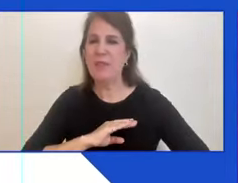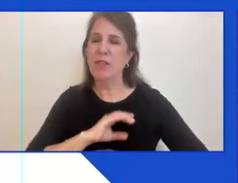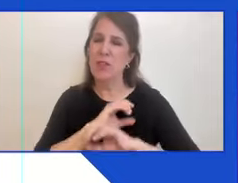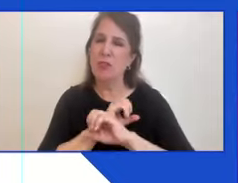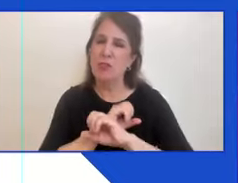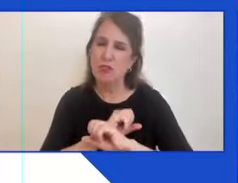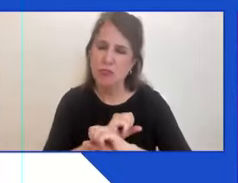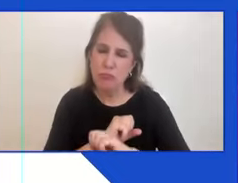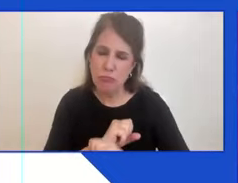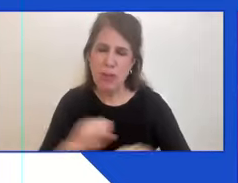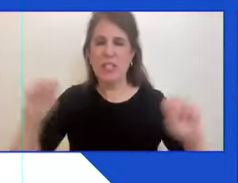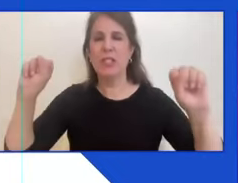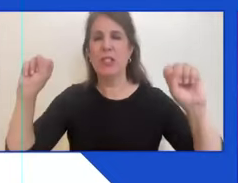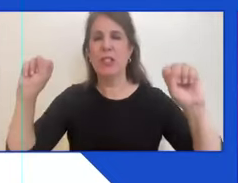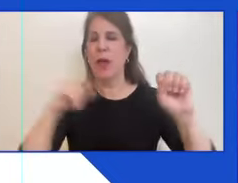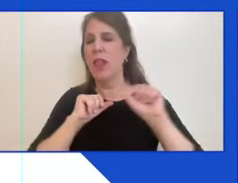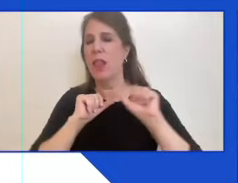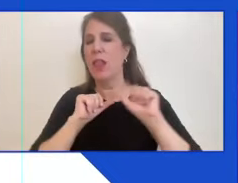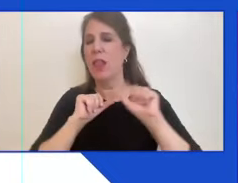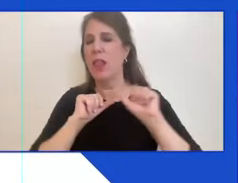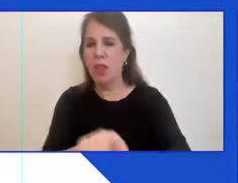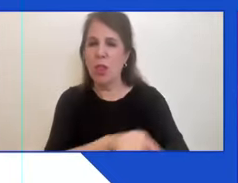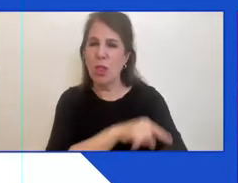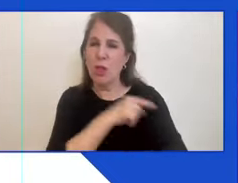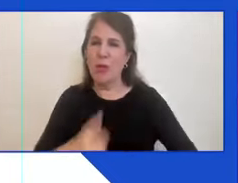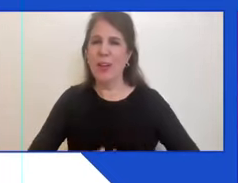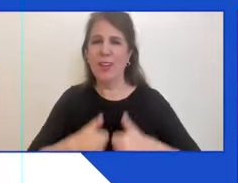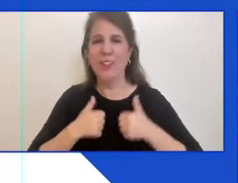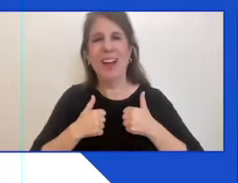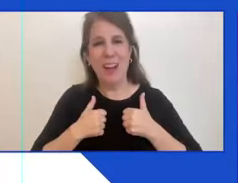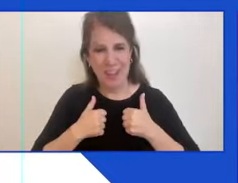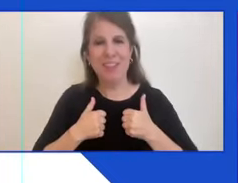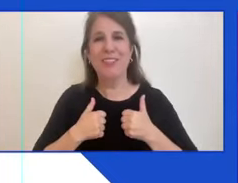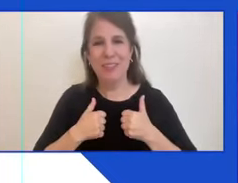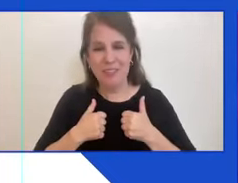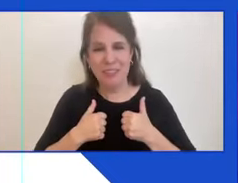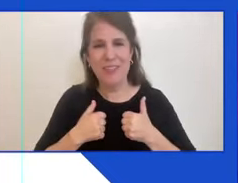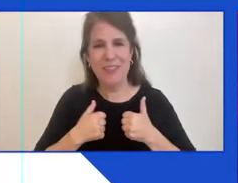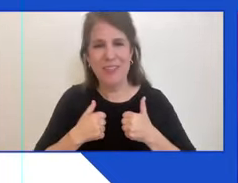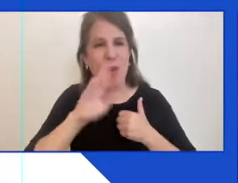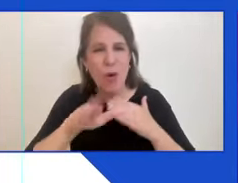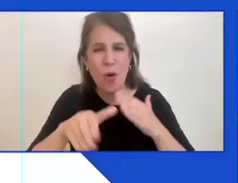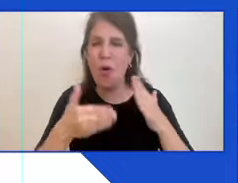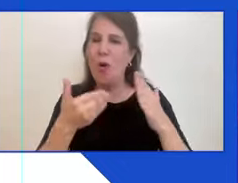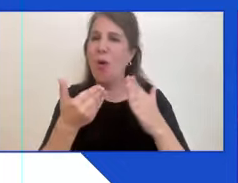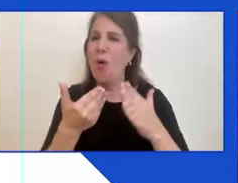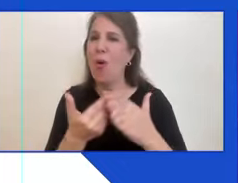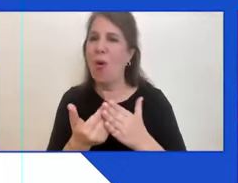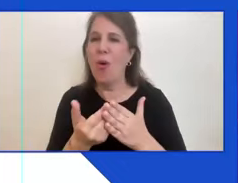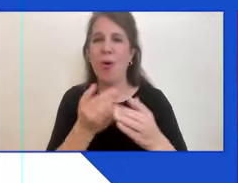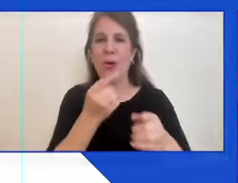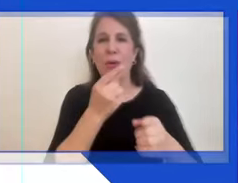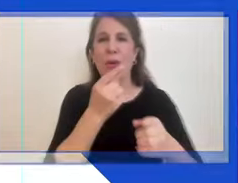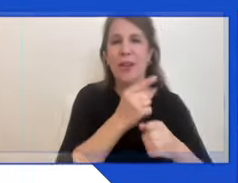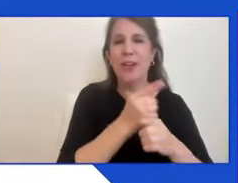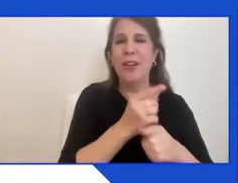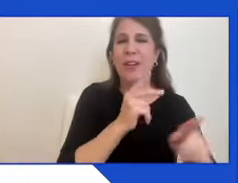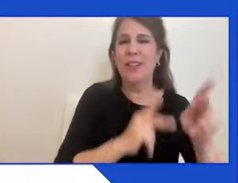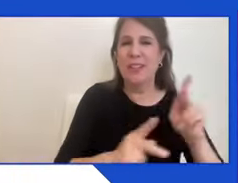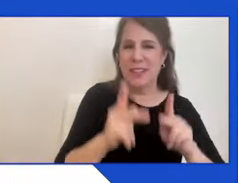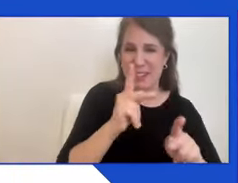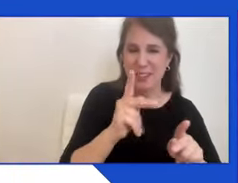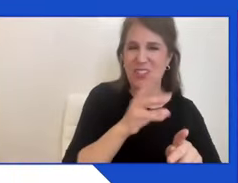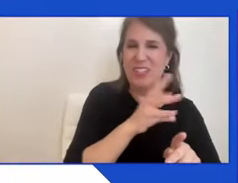life may be the lot of every one of the civilians and the soldiers who have been